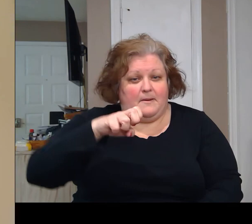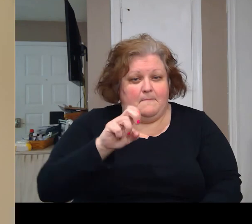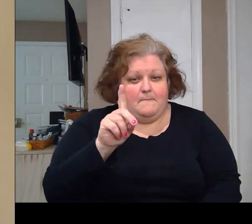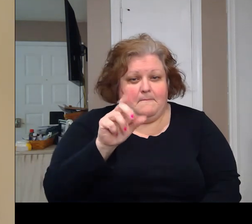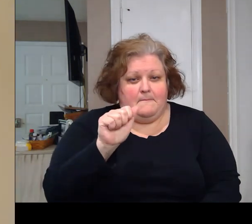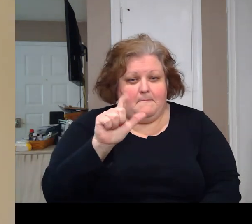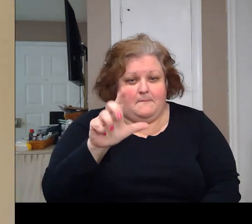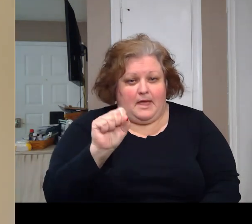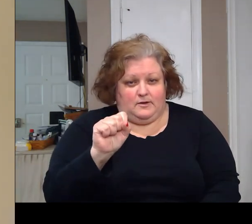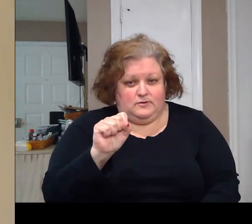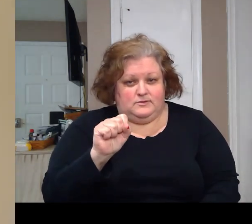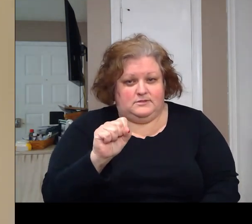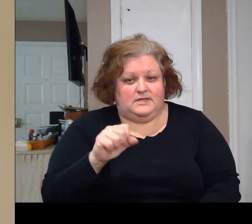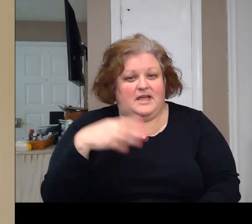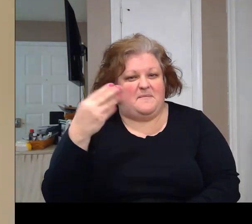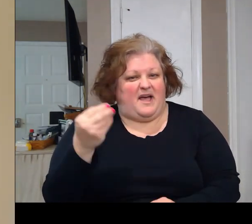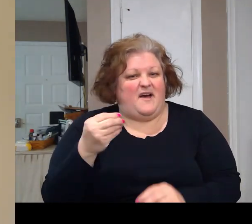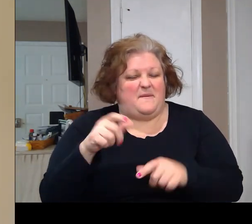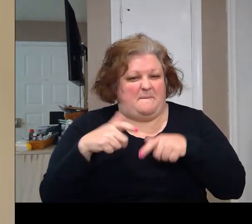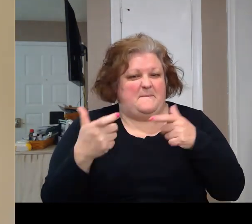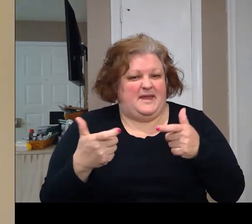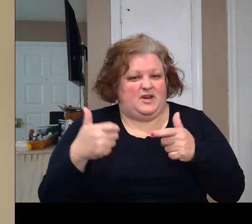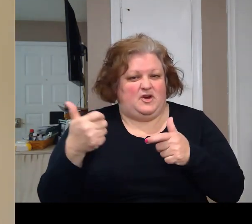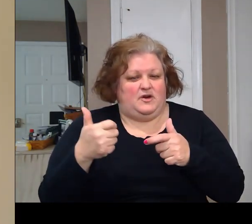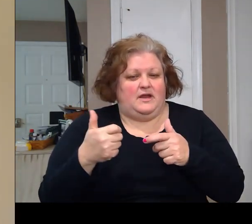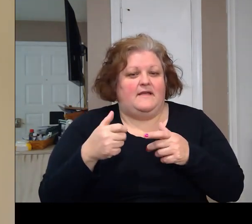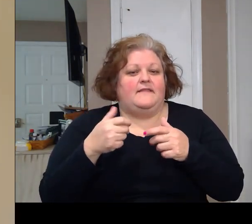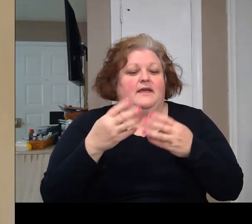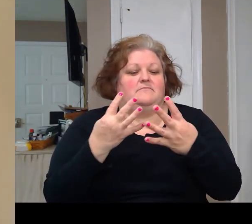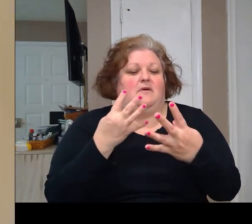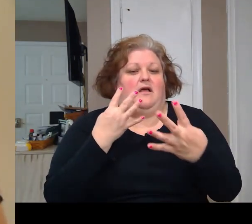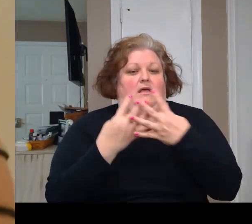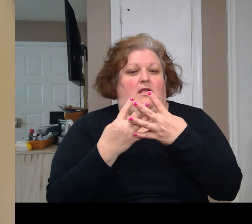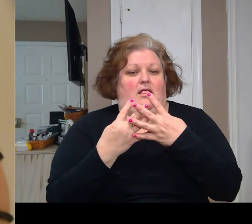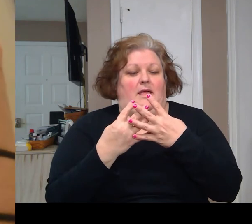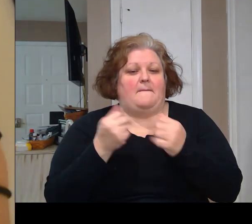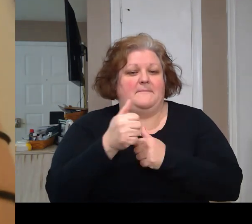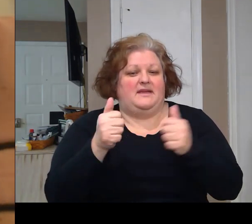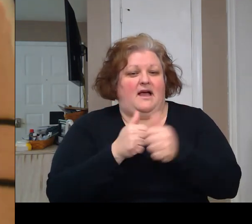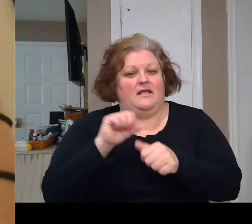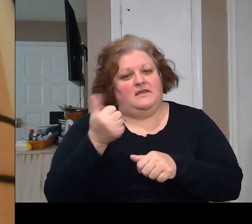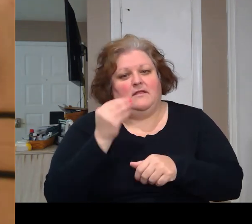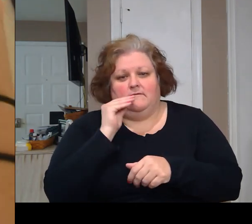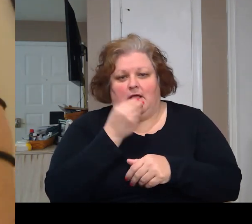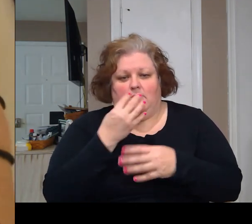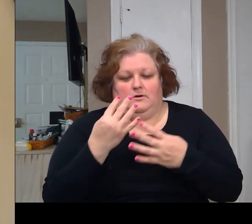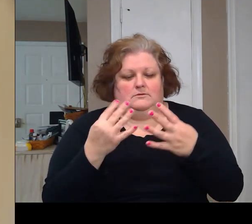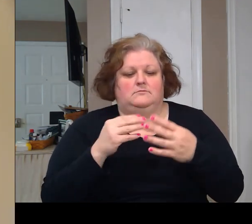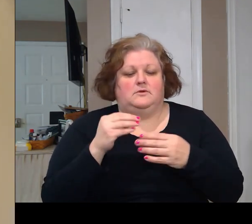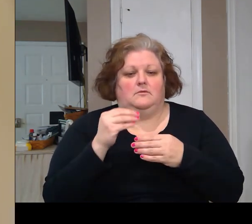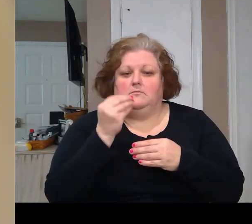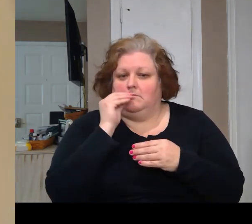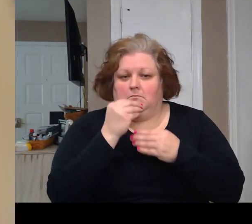long petals that come out a lot further and overlap behind the rest of the flowers.